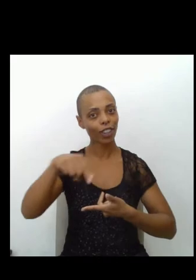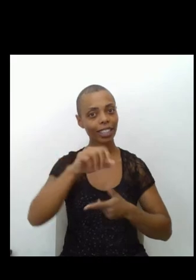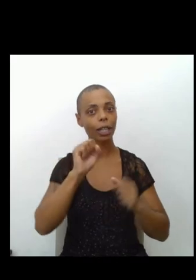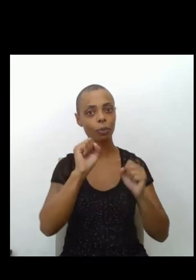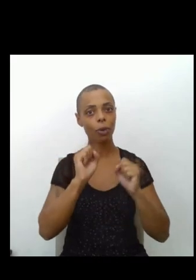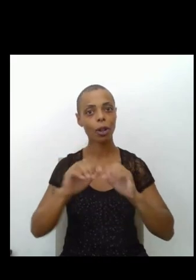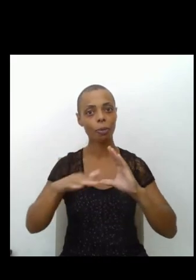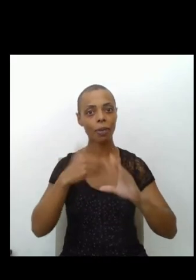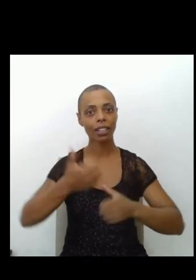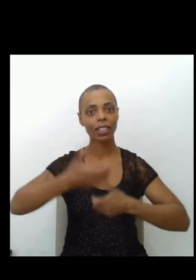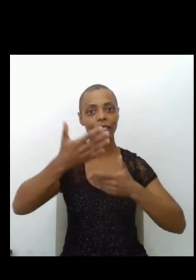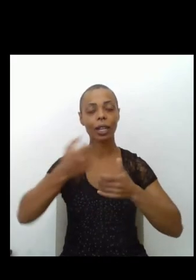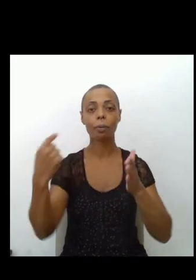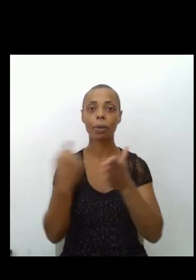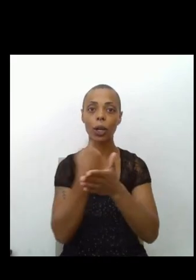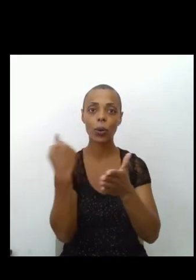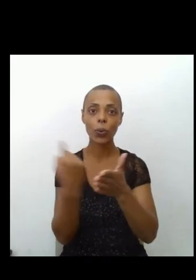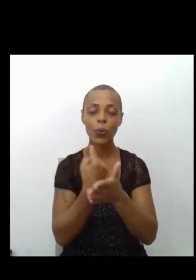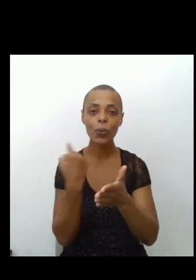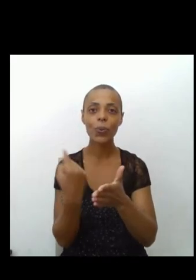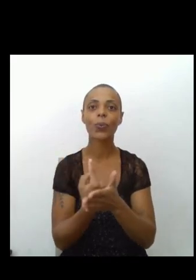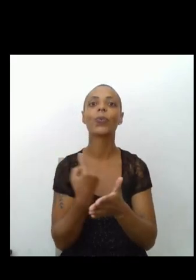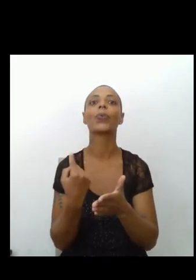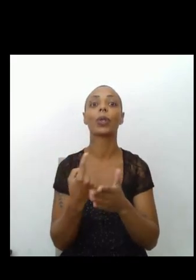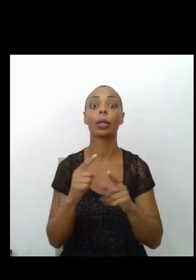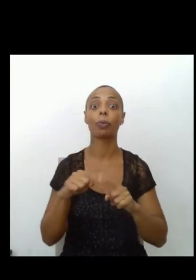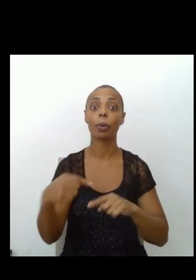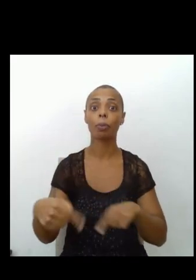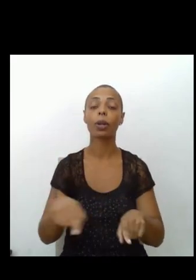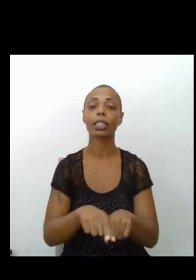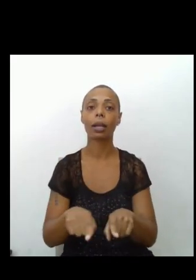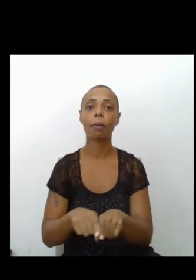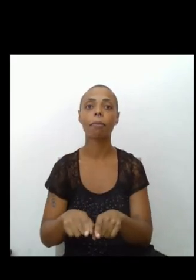to type in your questions in the chat